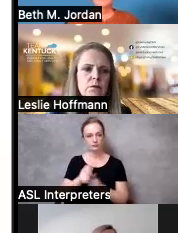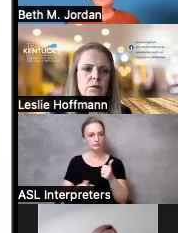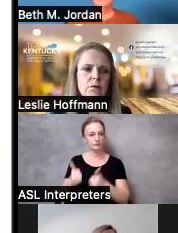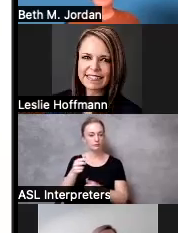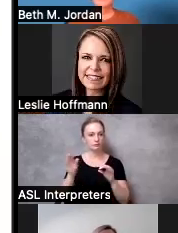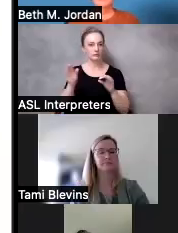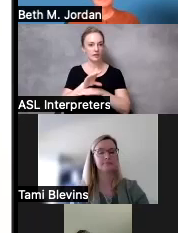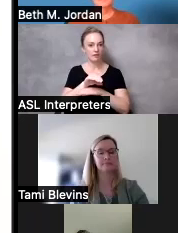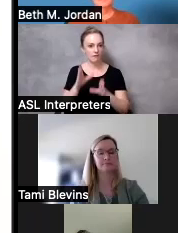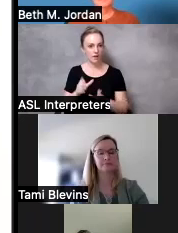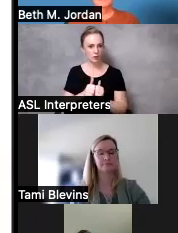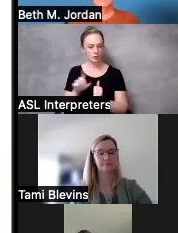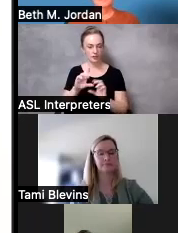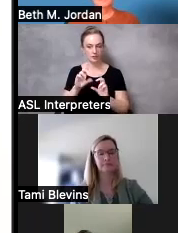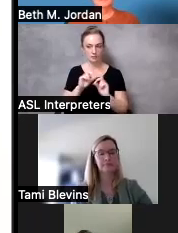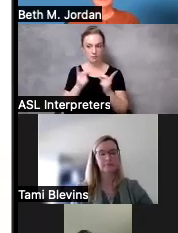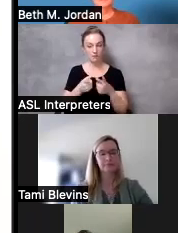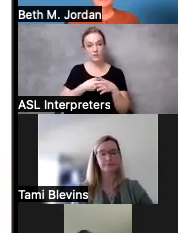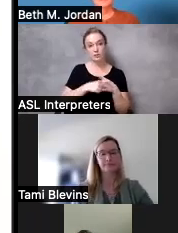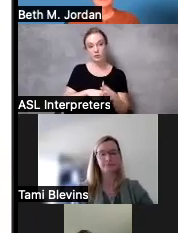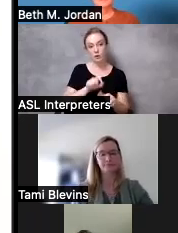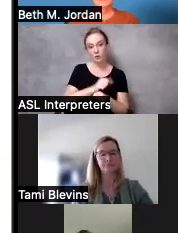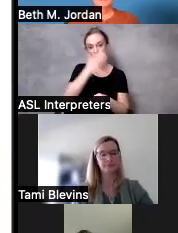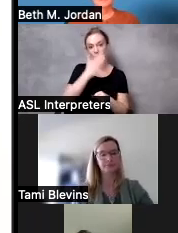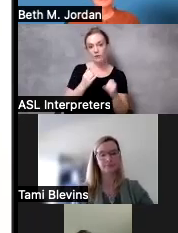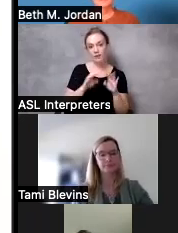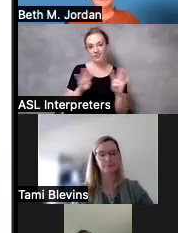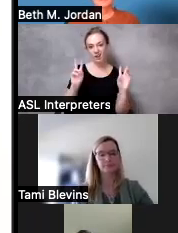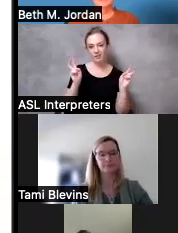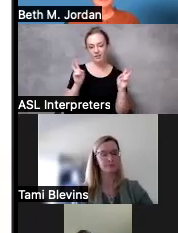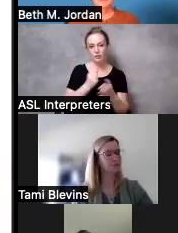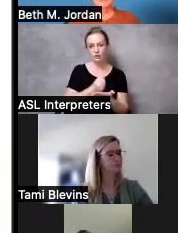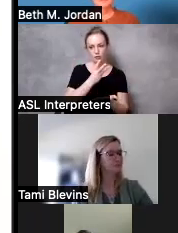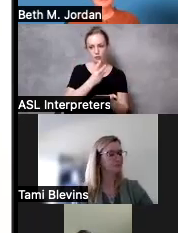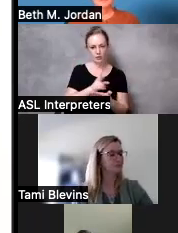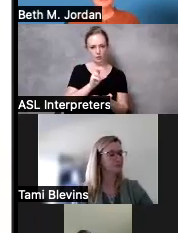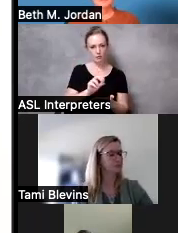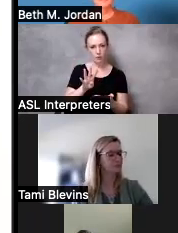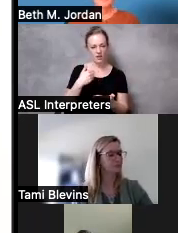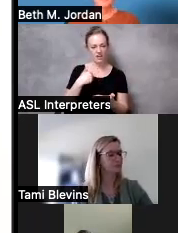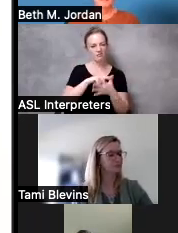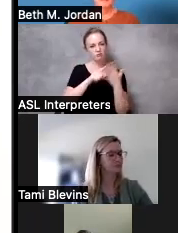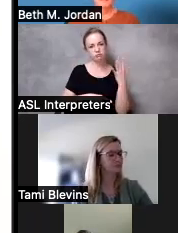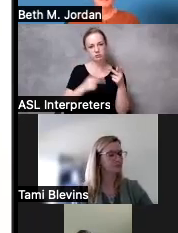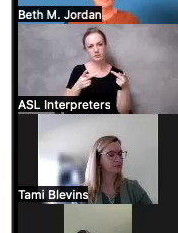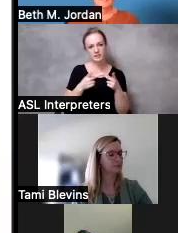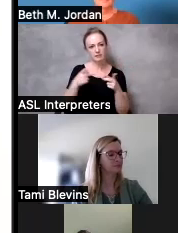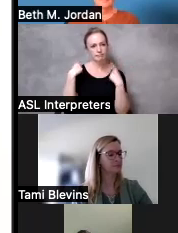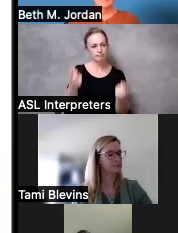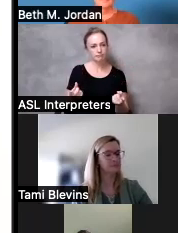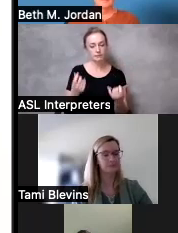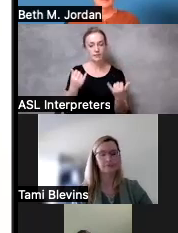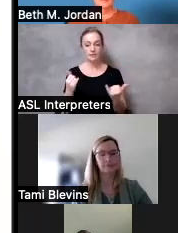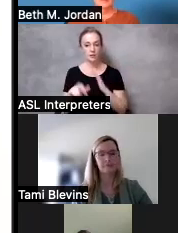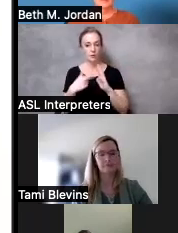She started her career as a frontline social worker in 2004 and has held various positions since then. In Mary's current role, one of